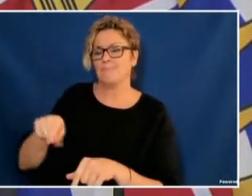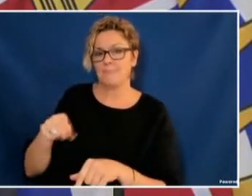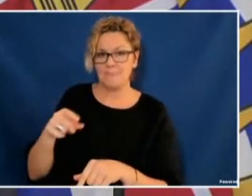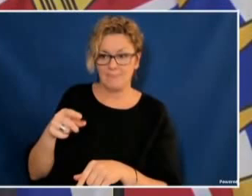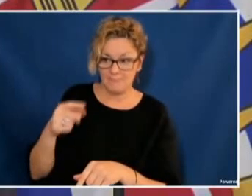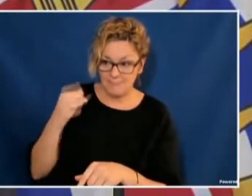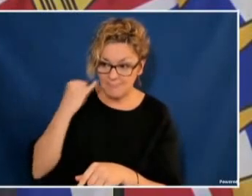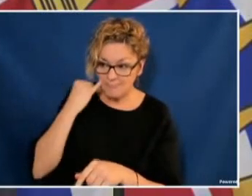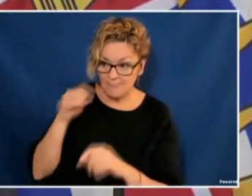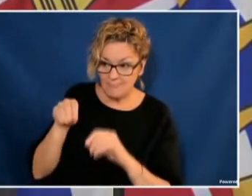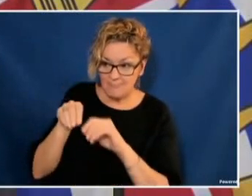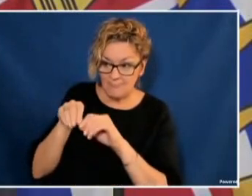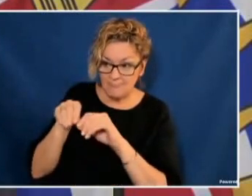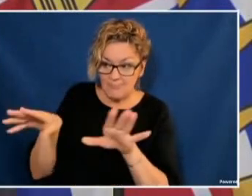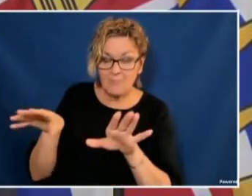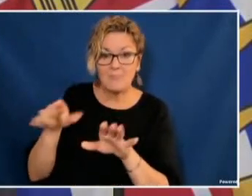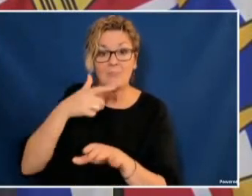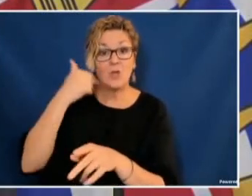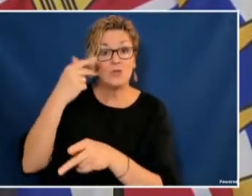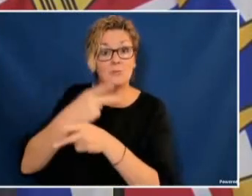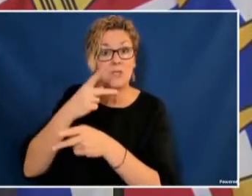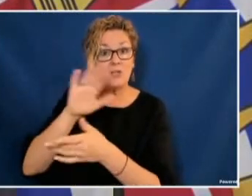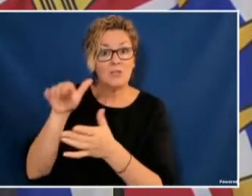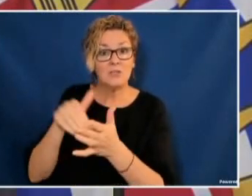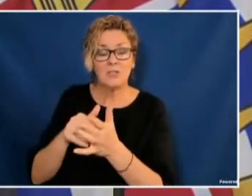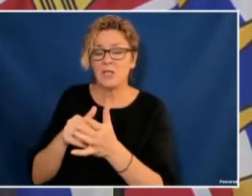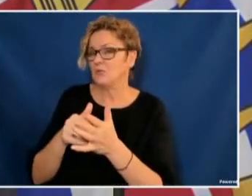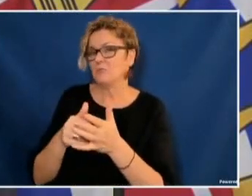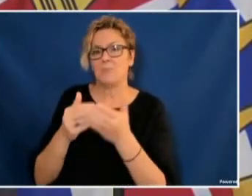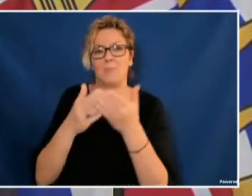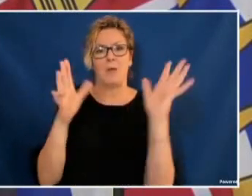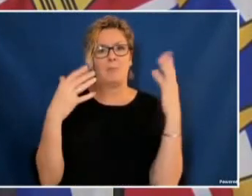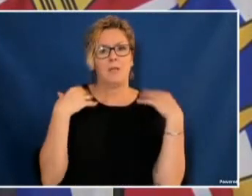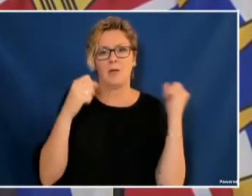over the weekend. But I'm not sure it's like an exact